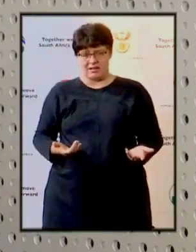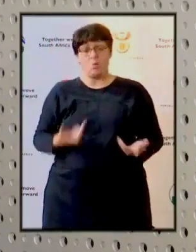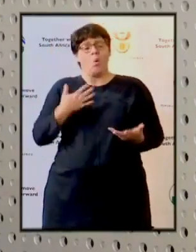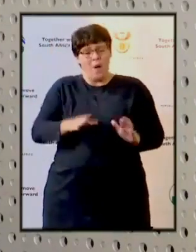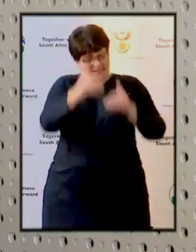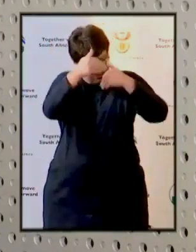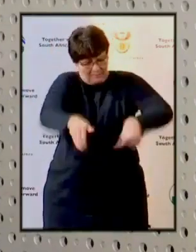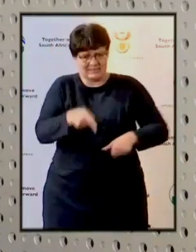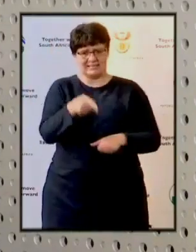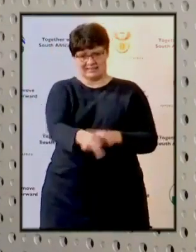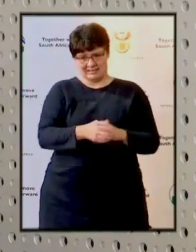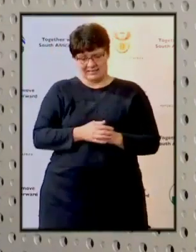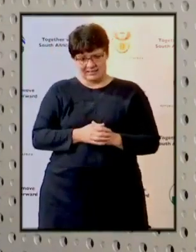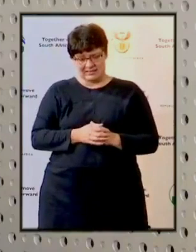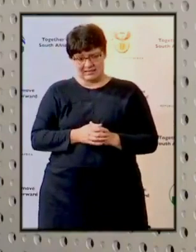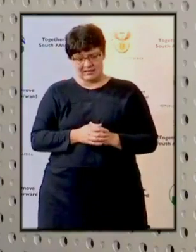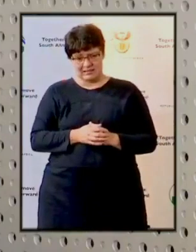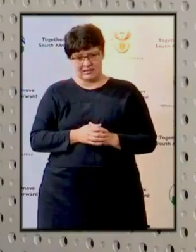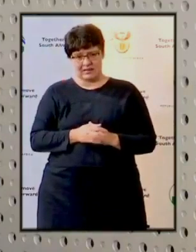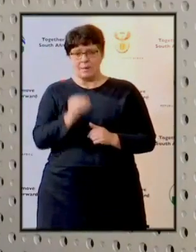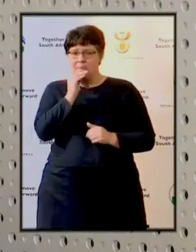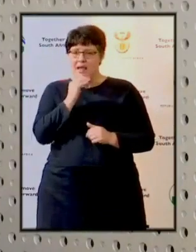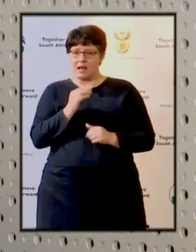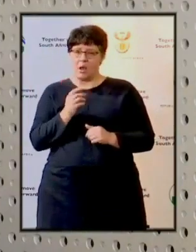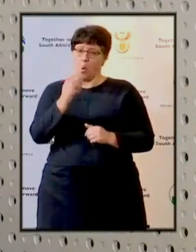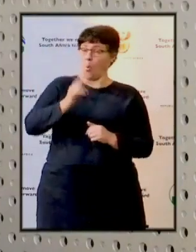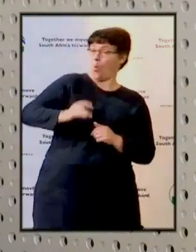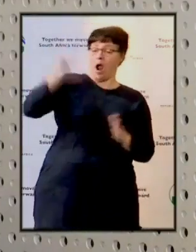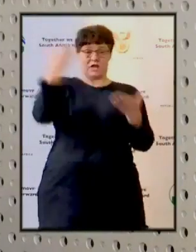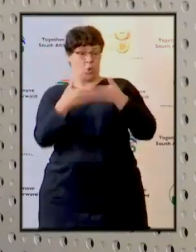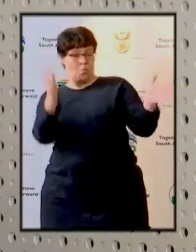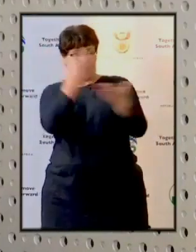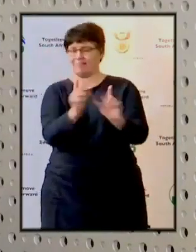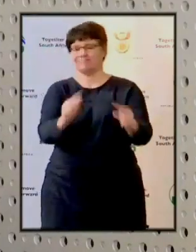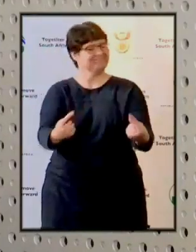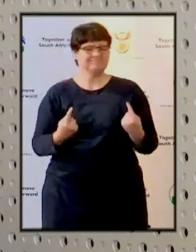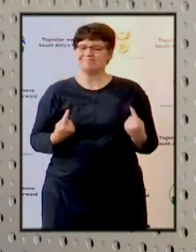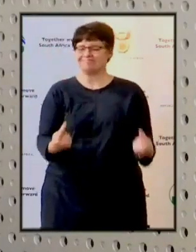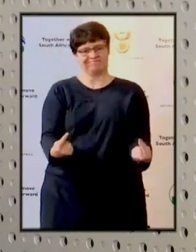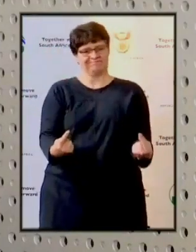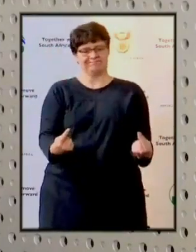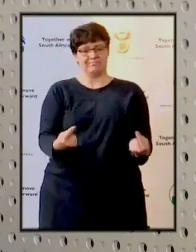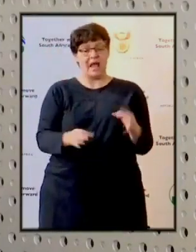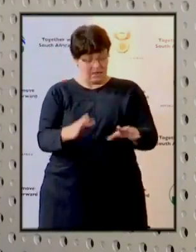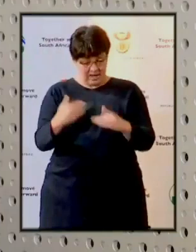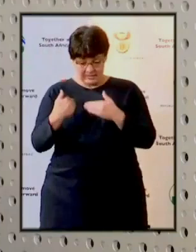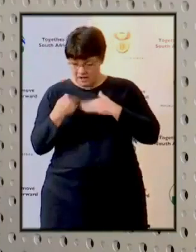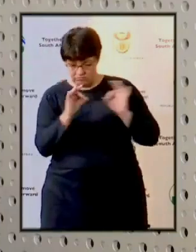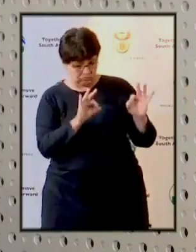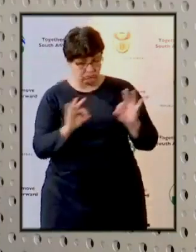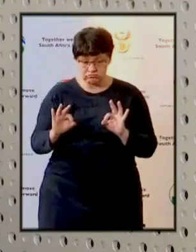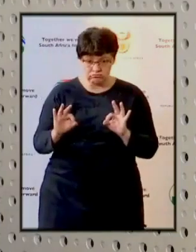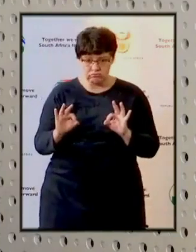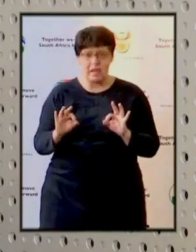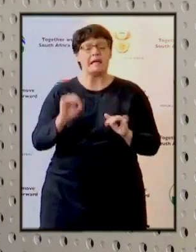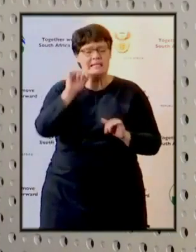And that means that not everything can open immediately. As soon as it is safely possible, of course, it's in